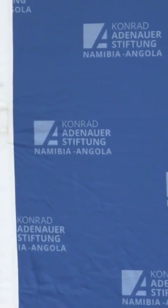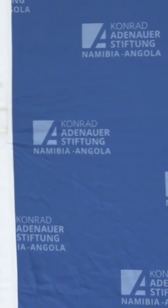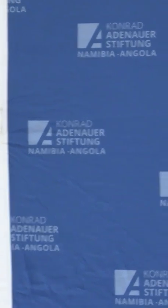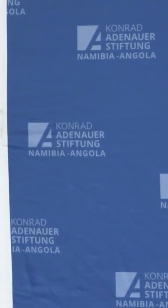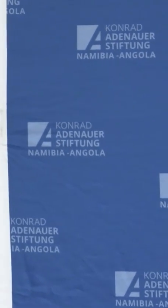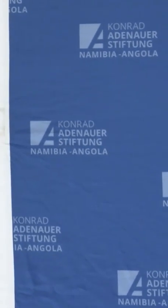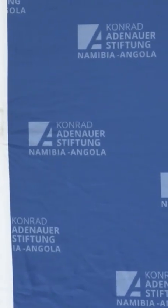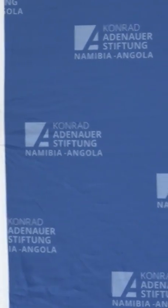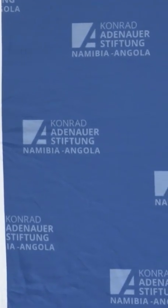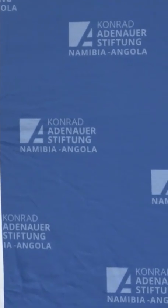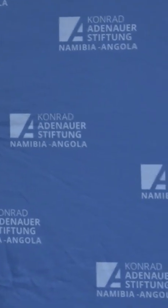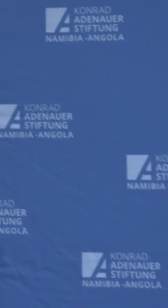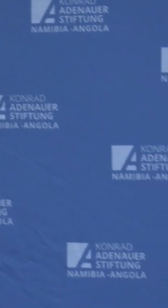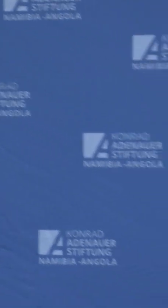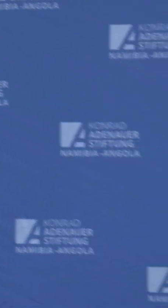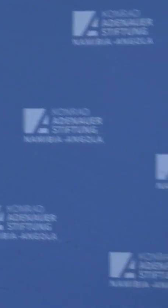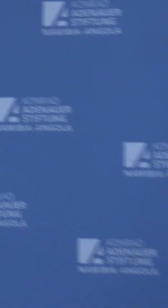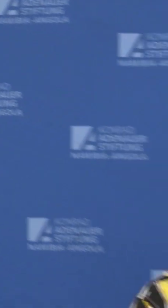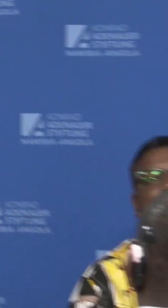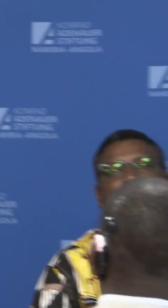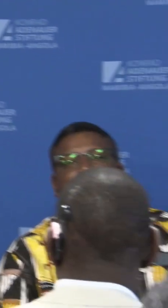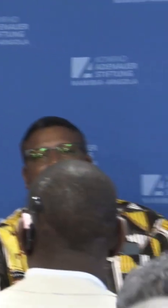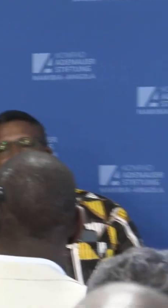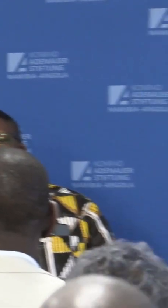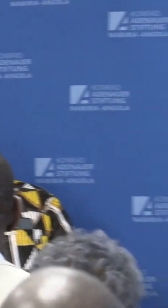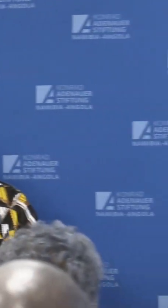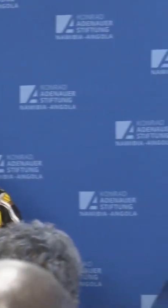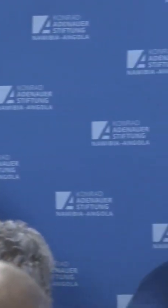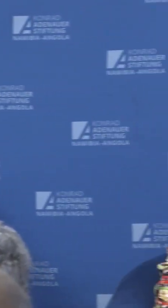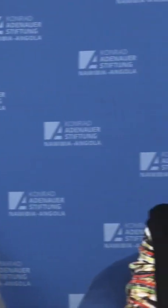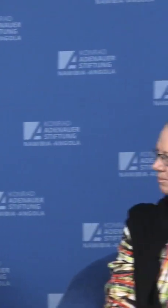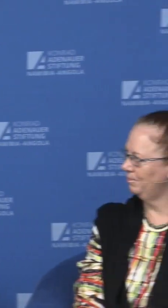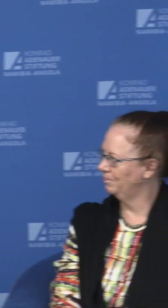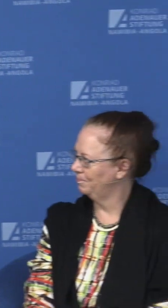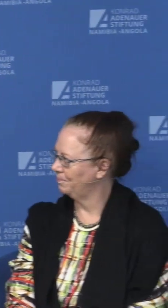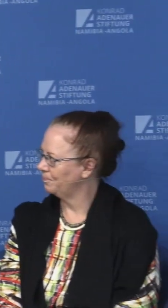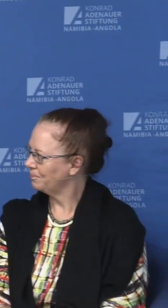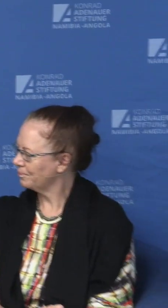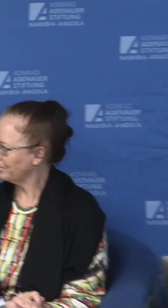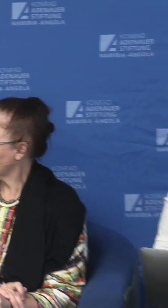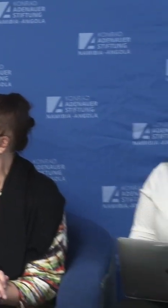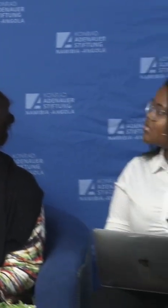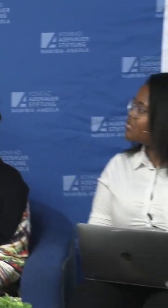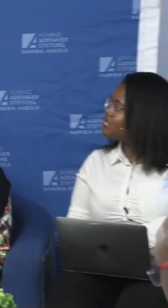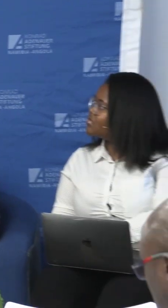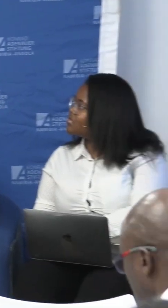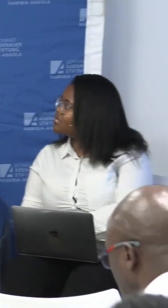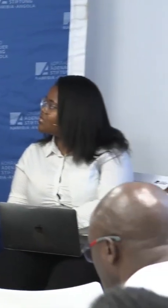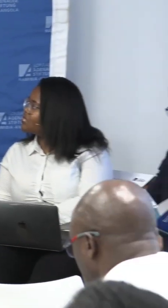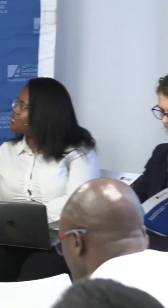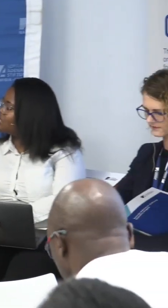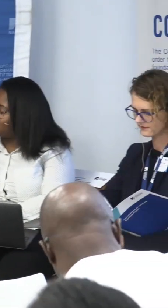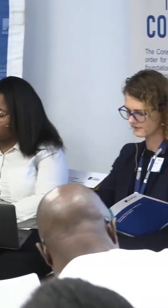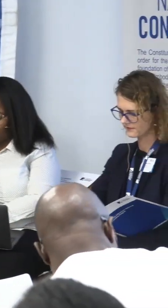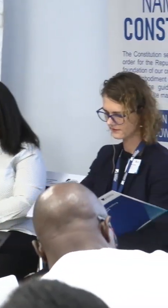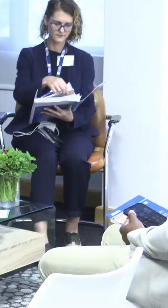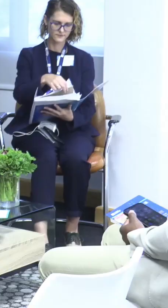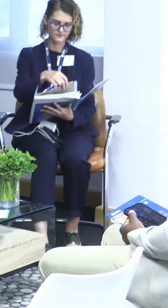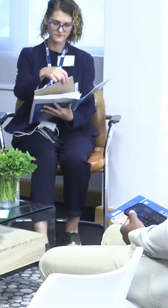left, I've got Mr. Maungura Kavihuha from the Teachers Union of Namibia. On his immediate left, he is joined